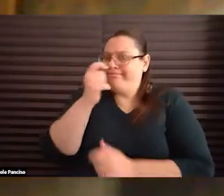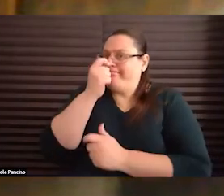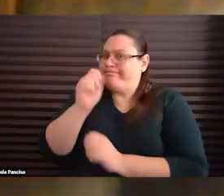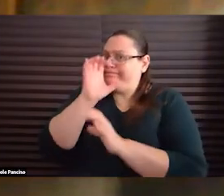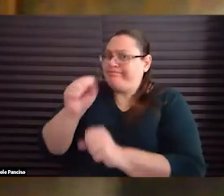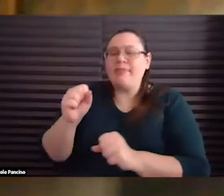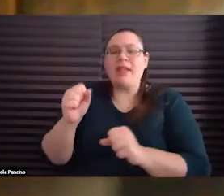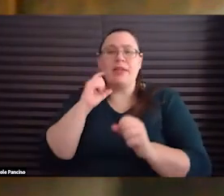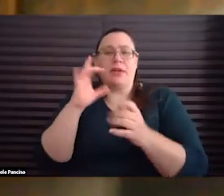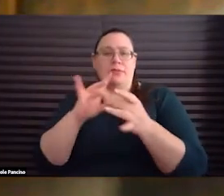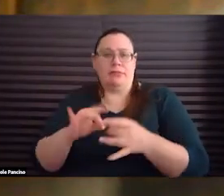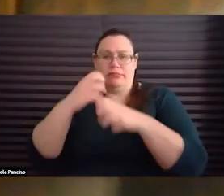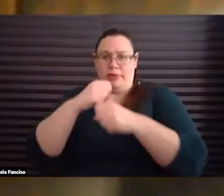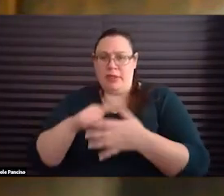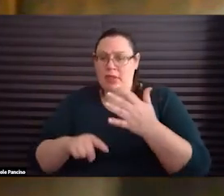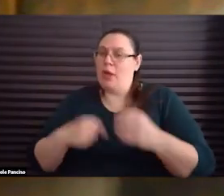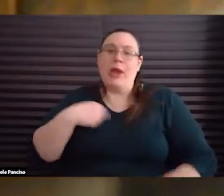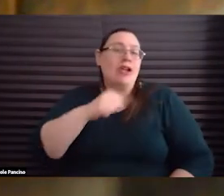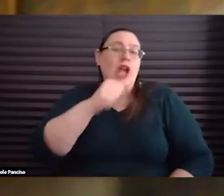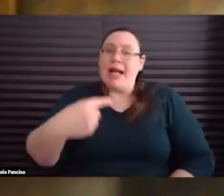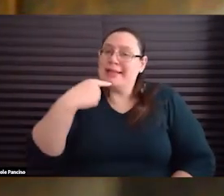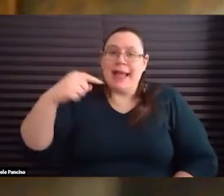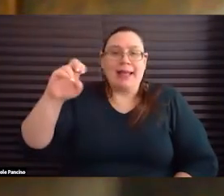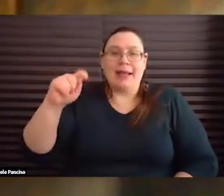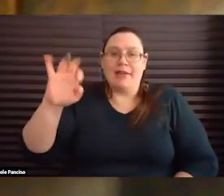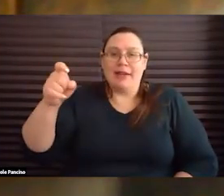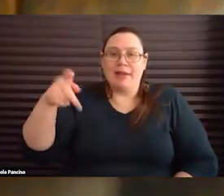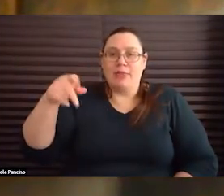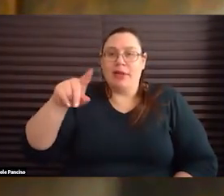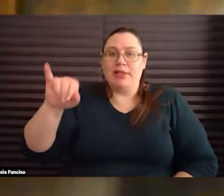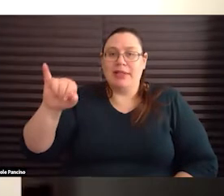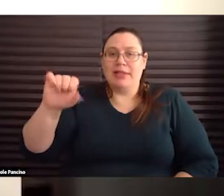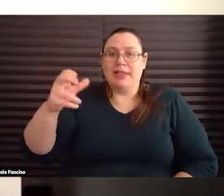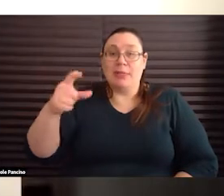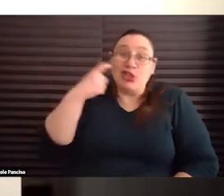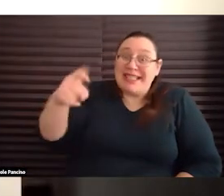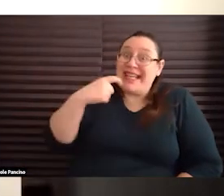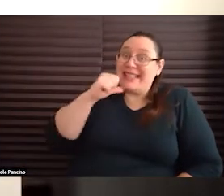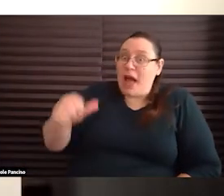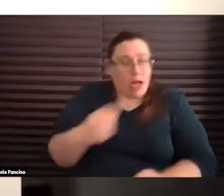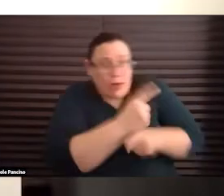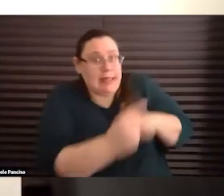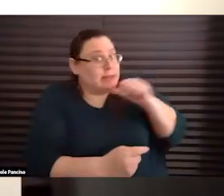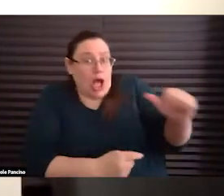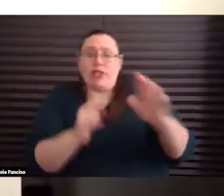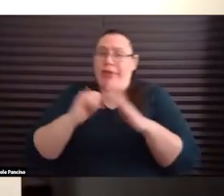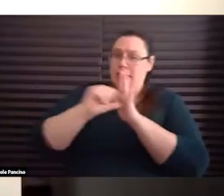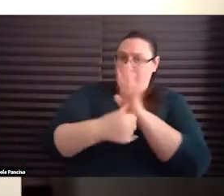of headlines. We are not saying that Netflix is a Ponzi scheme. In fact, you've just said Netflix is not a Ponzi scheme. It's not a Let's make sure Ponzi that that's scheme. the headline. That's